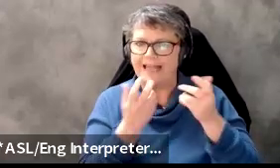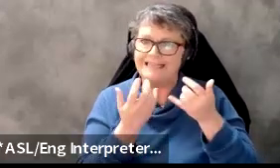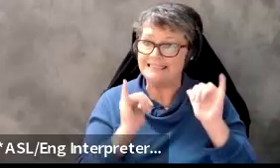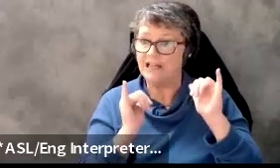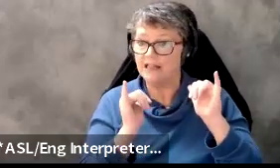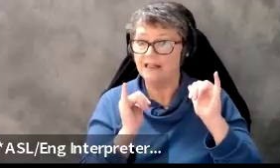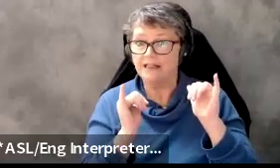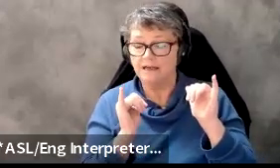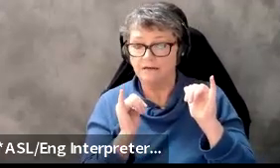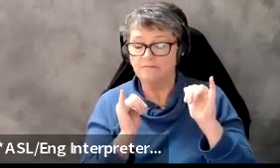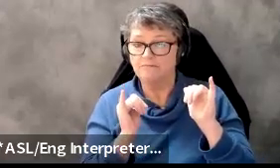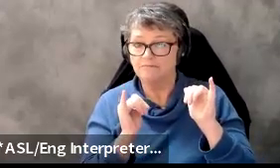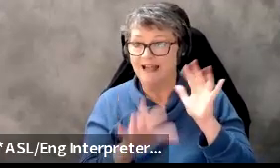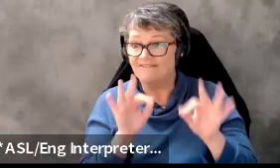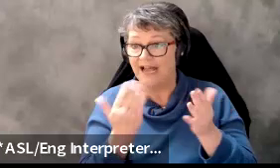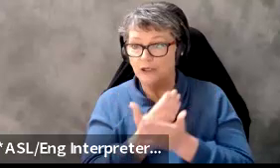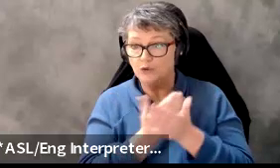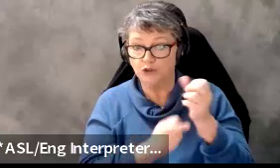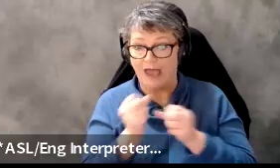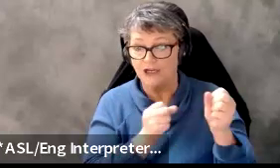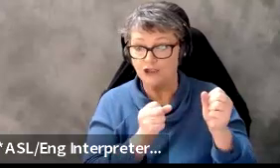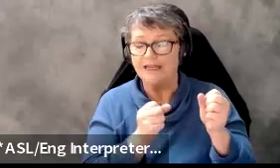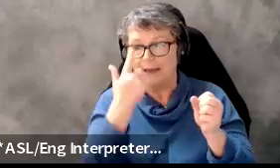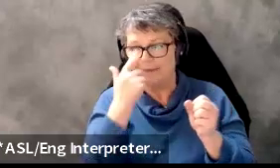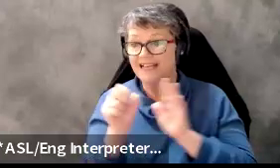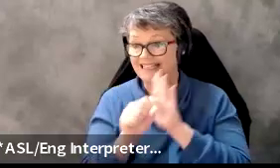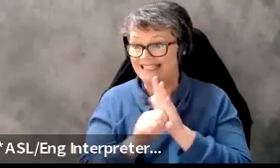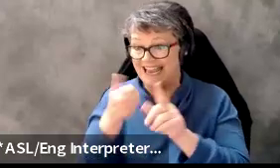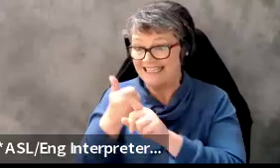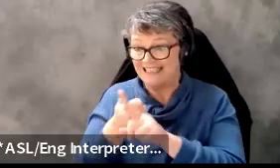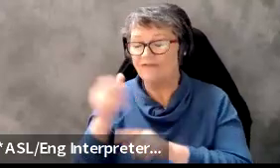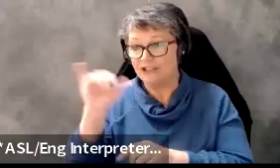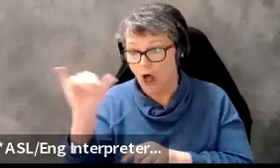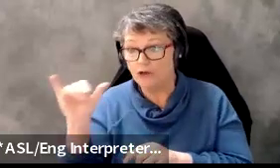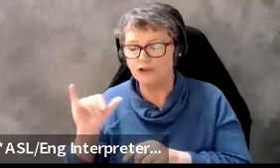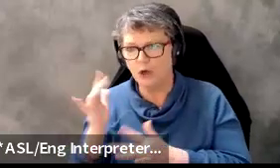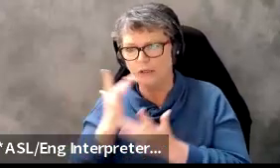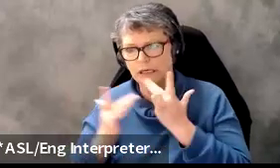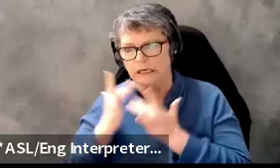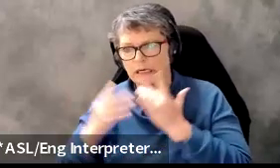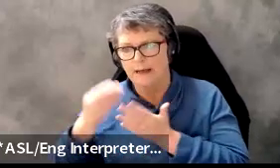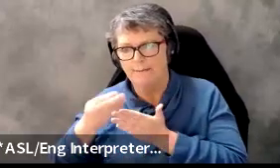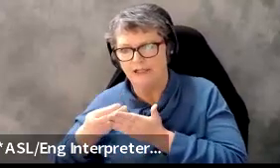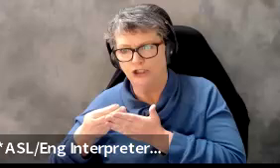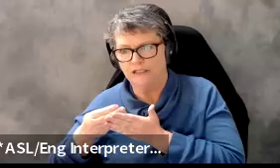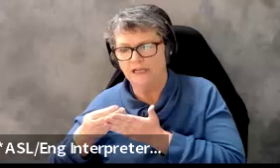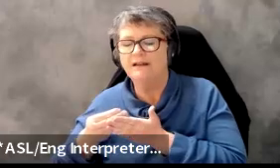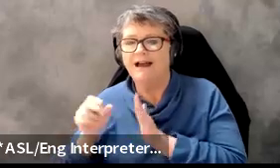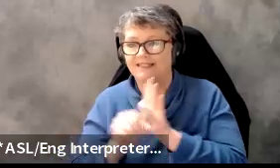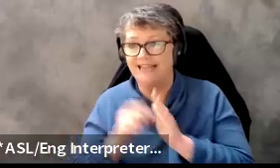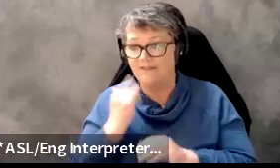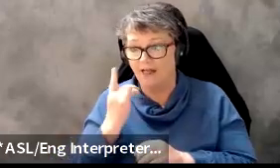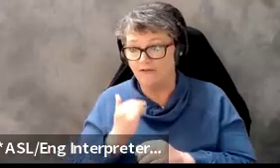of find some new strategy, because the state is also in such a budget crisis. The state of